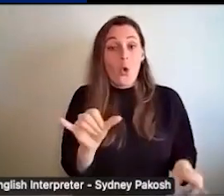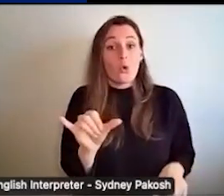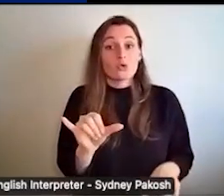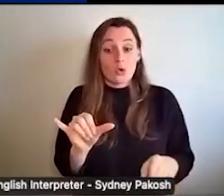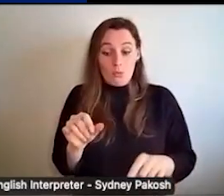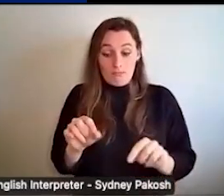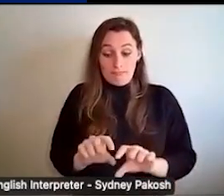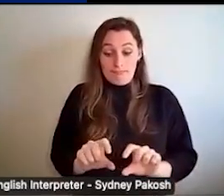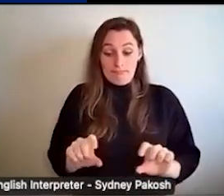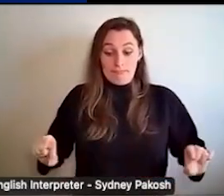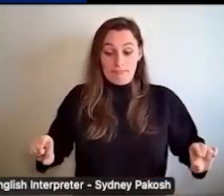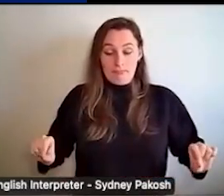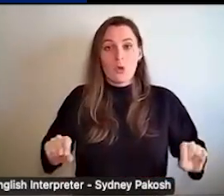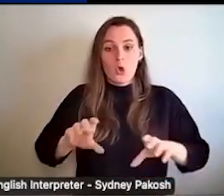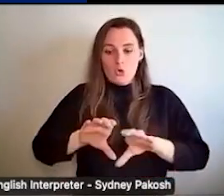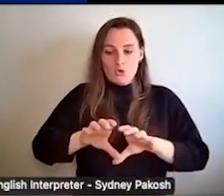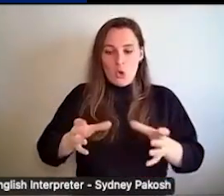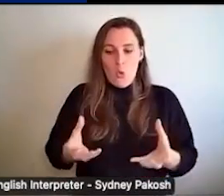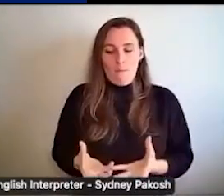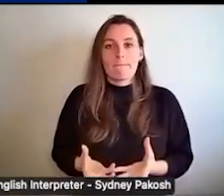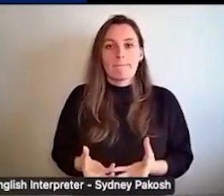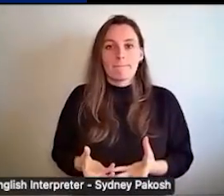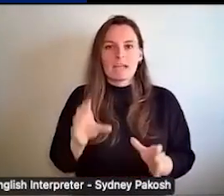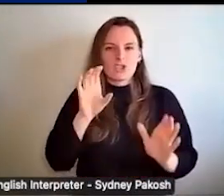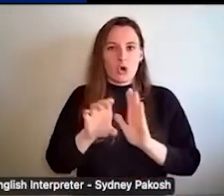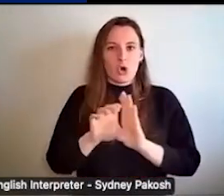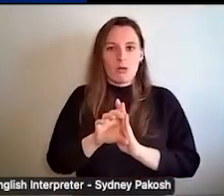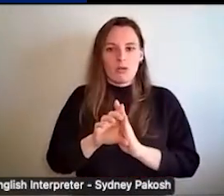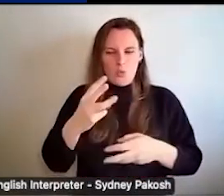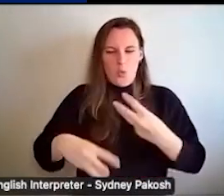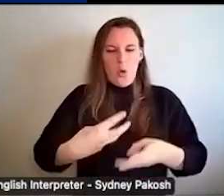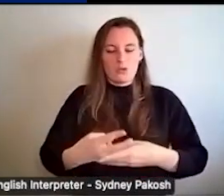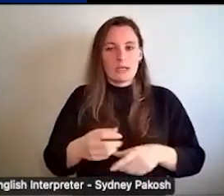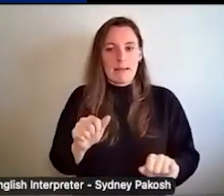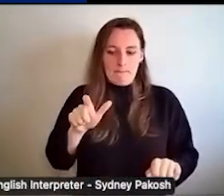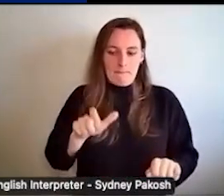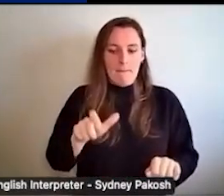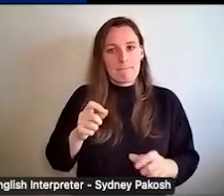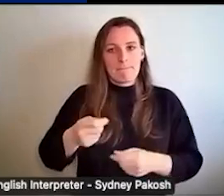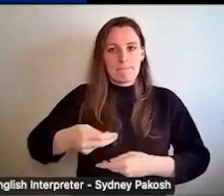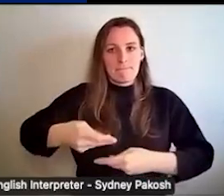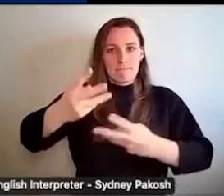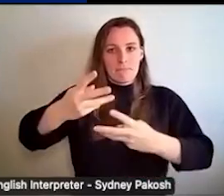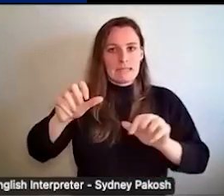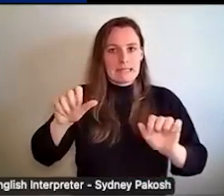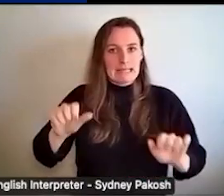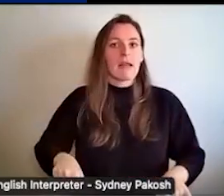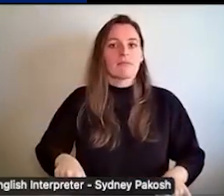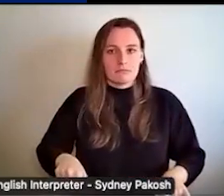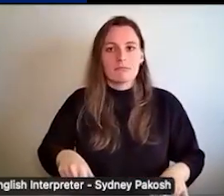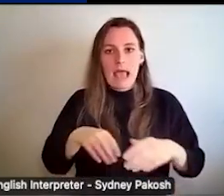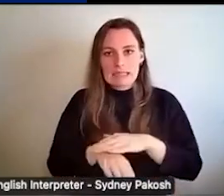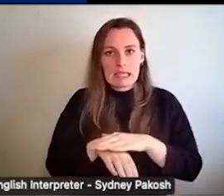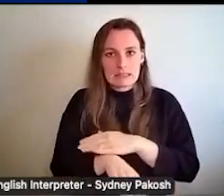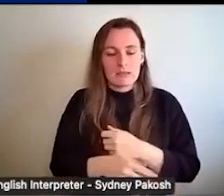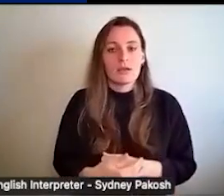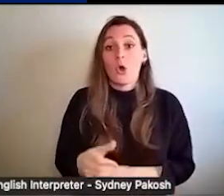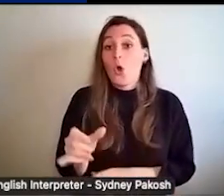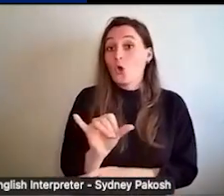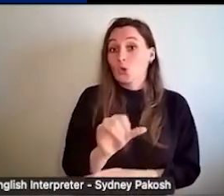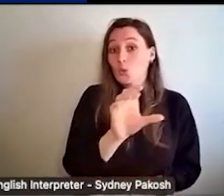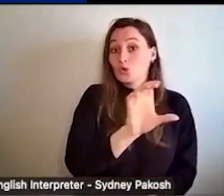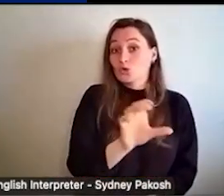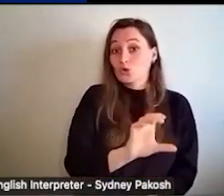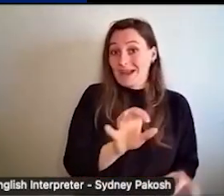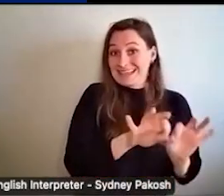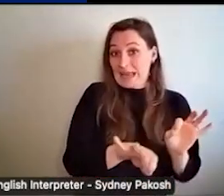of the toolbar to turn that on. It will appear as a pop-up as well. There are also Zoom captions available